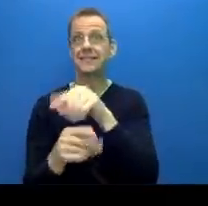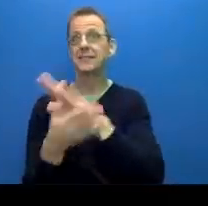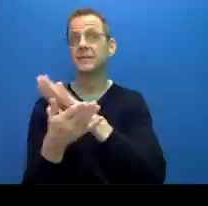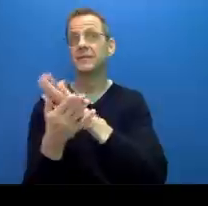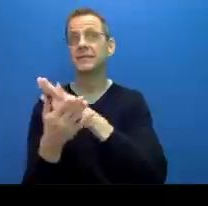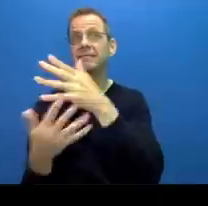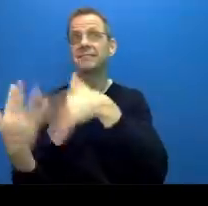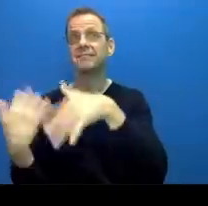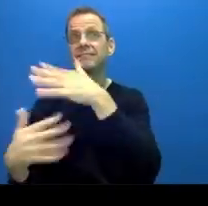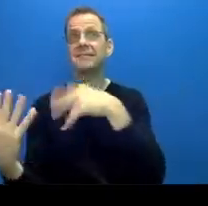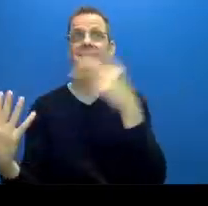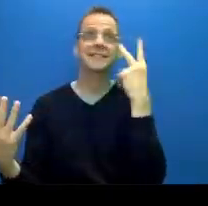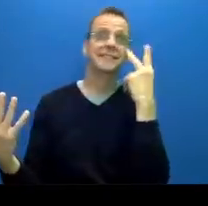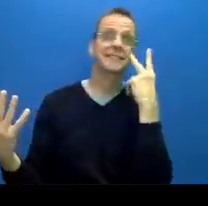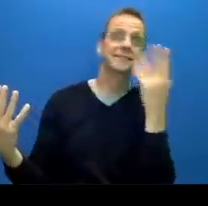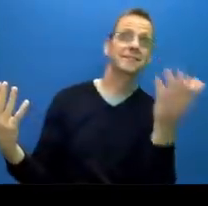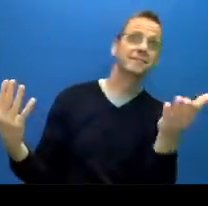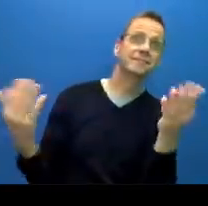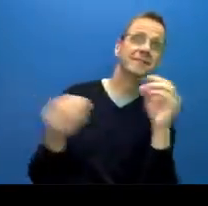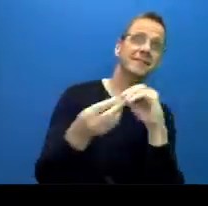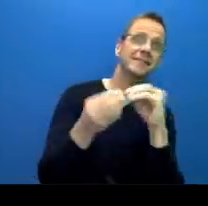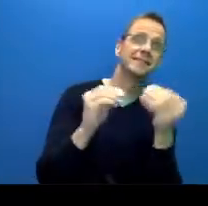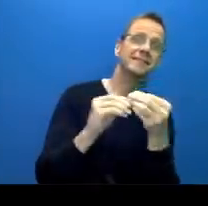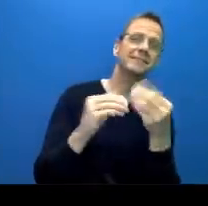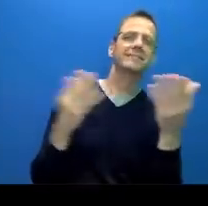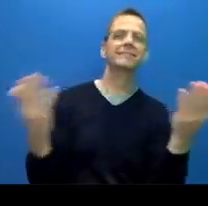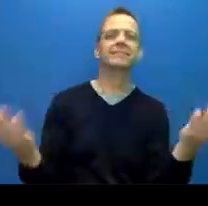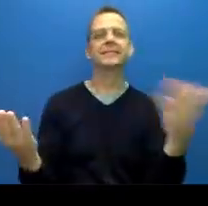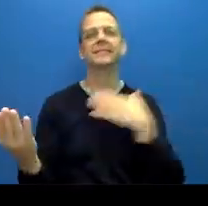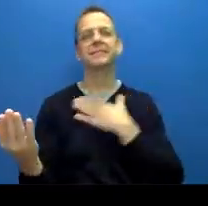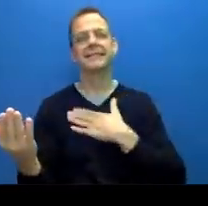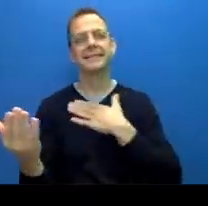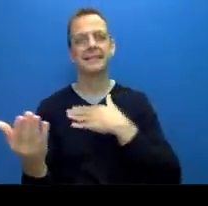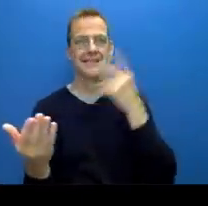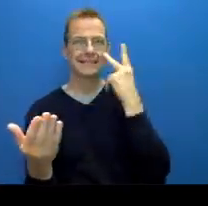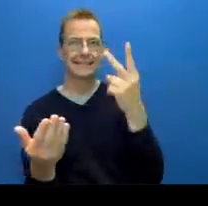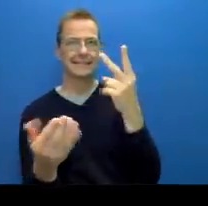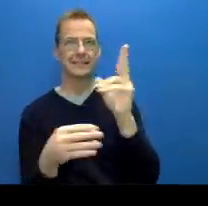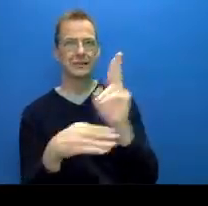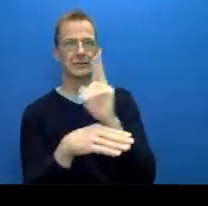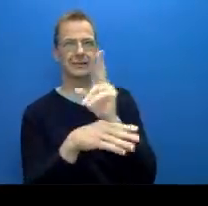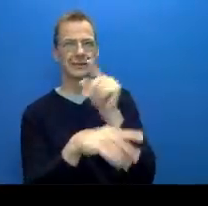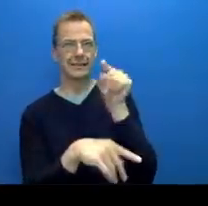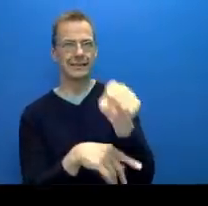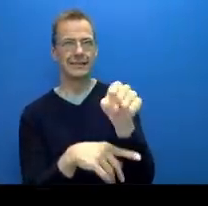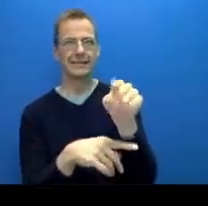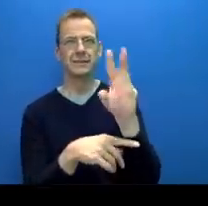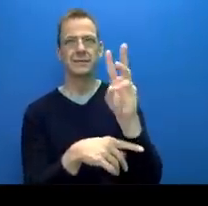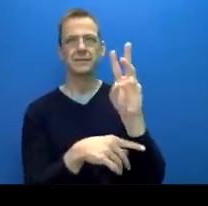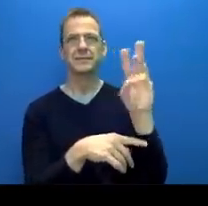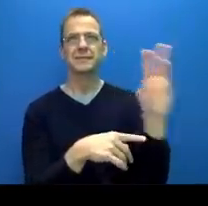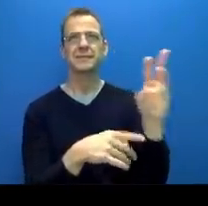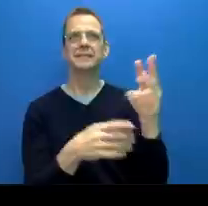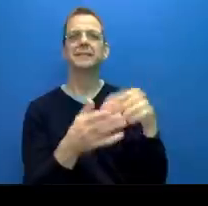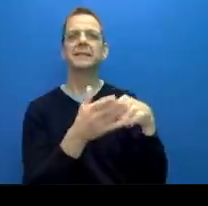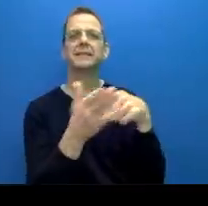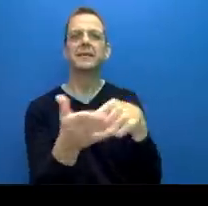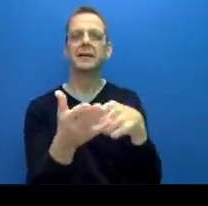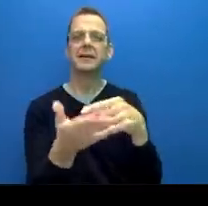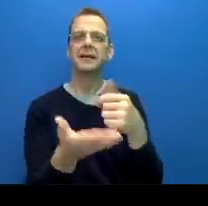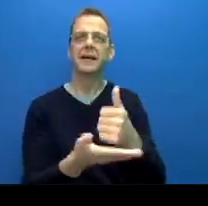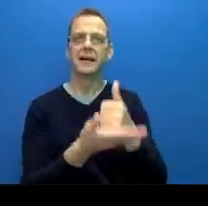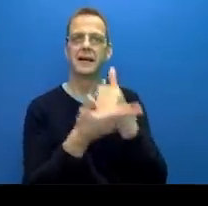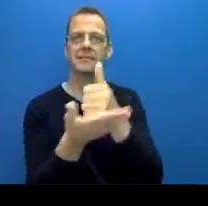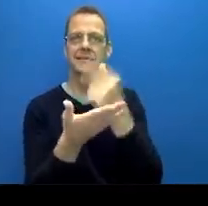date. Please bookmark this GitHub page, and the charts for school age children are updated daily as